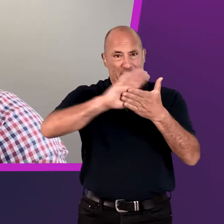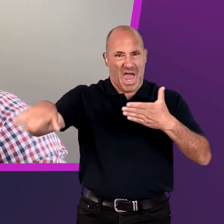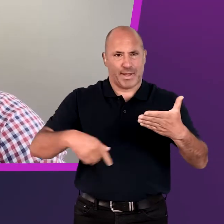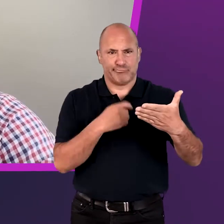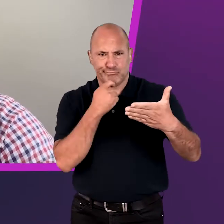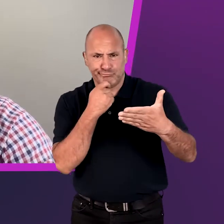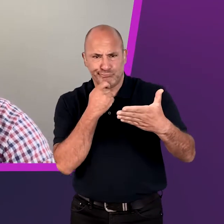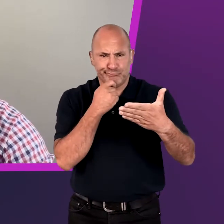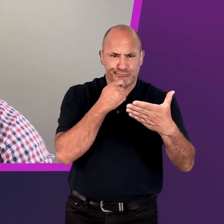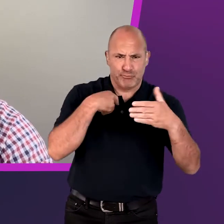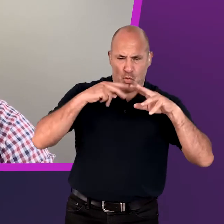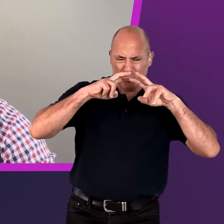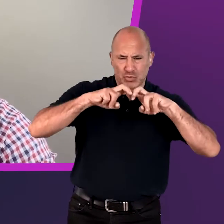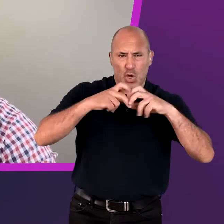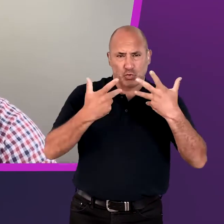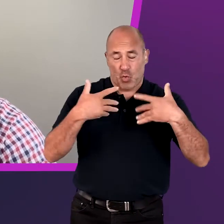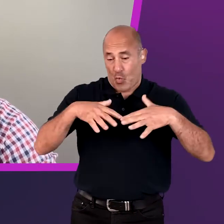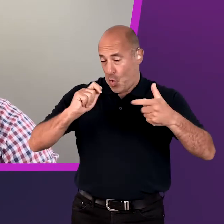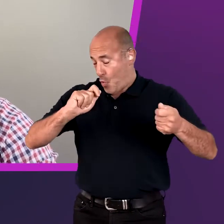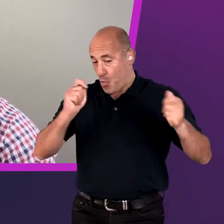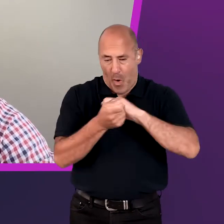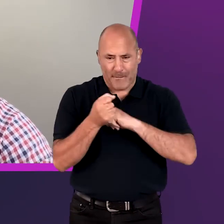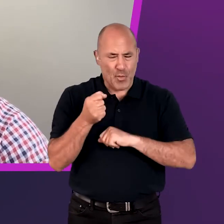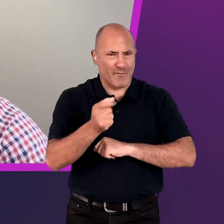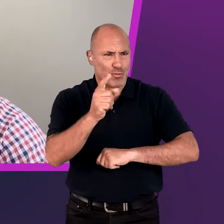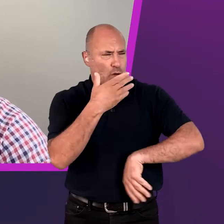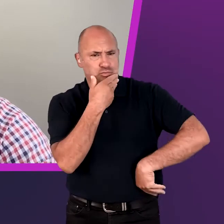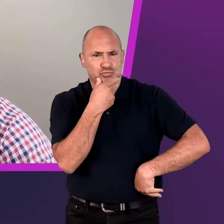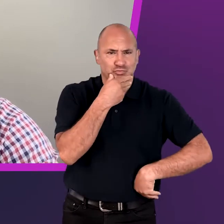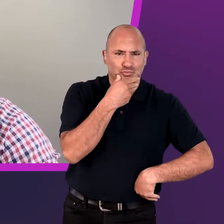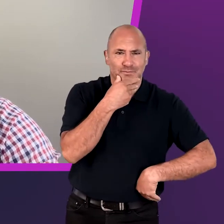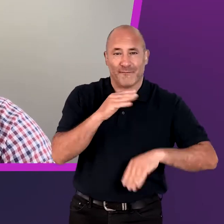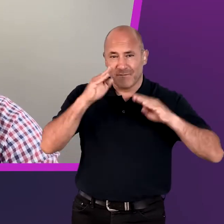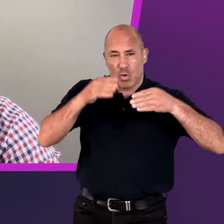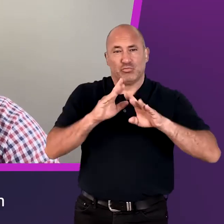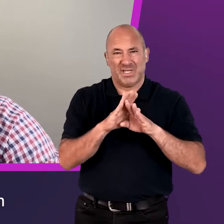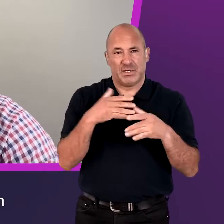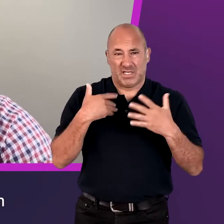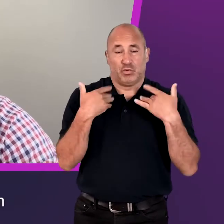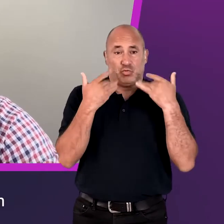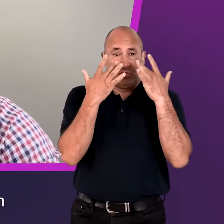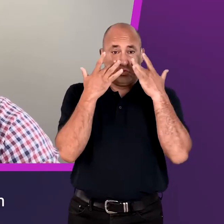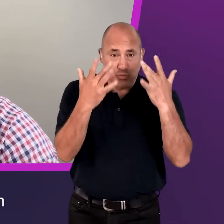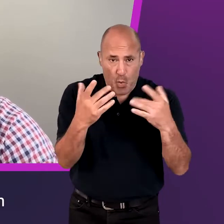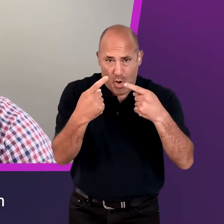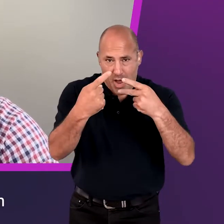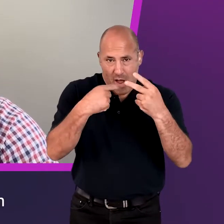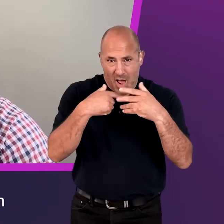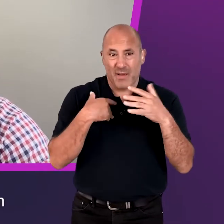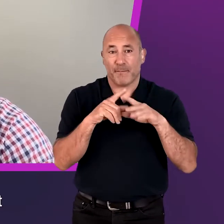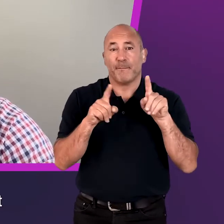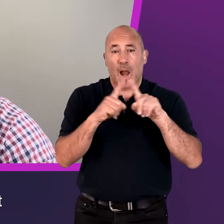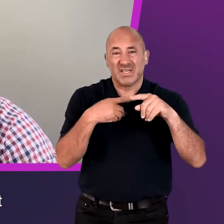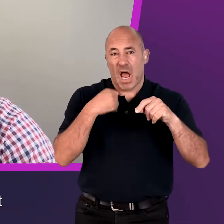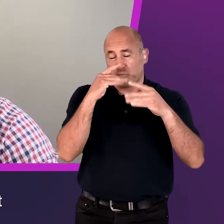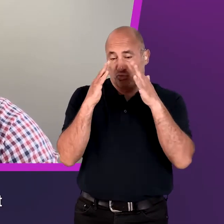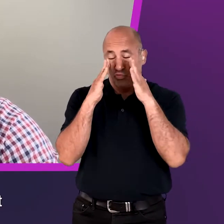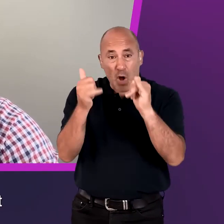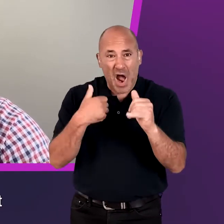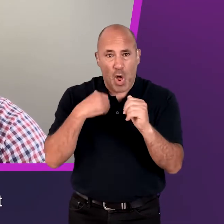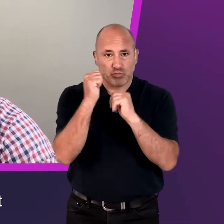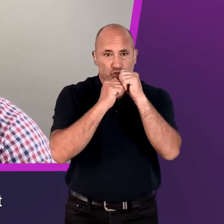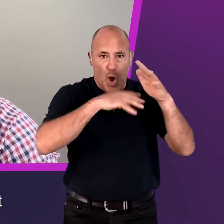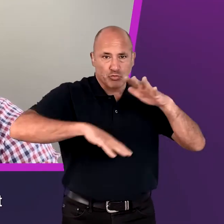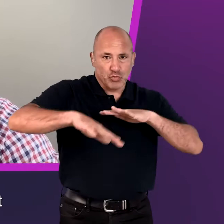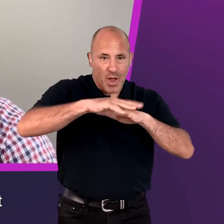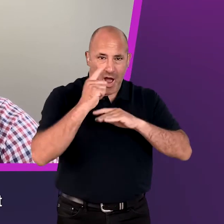like having a blank canvas and thinking, what research can we do to revolutionise the railway? The focus is to have demonstrator outputs that can be trialled on our